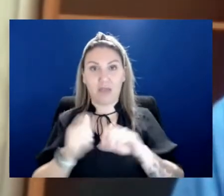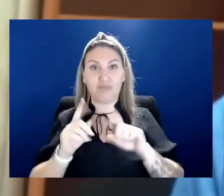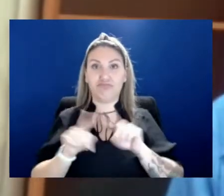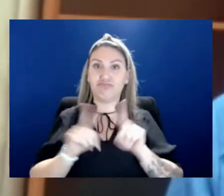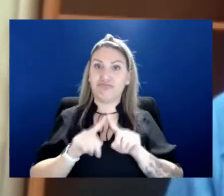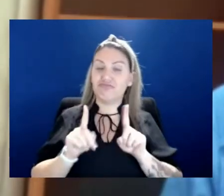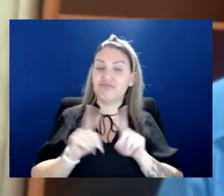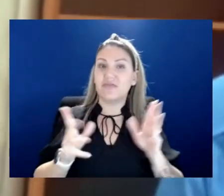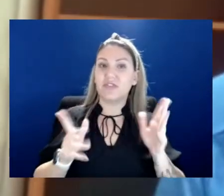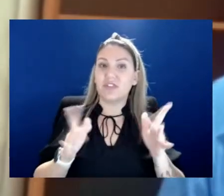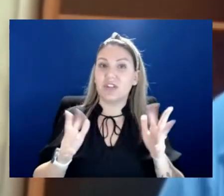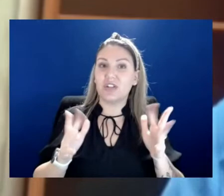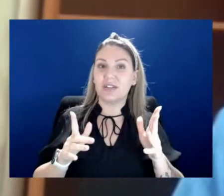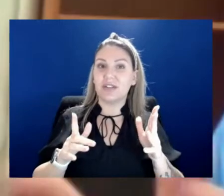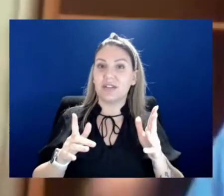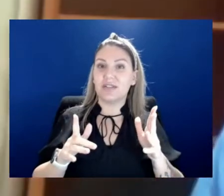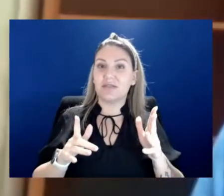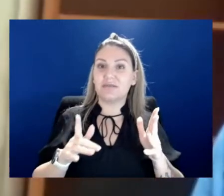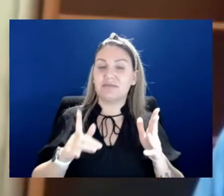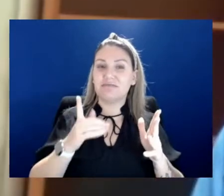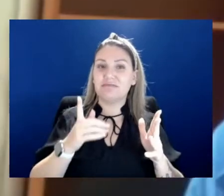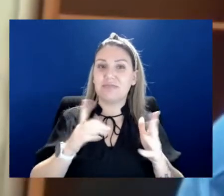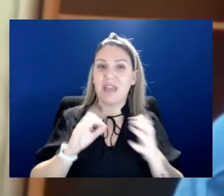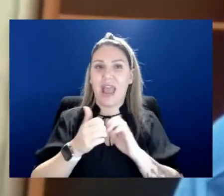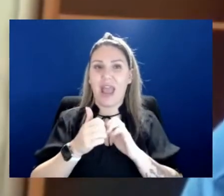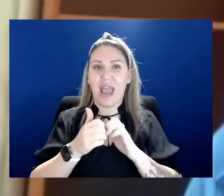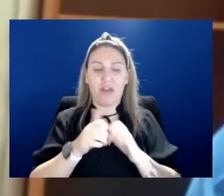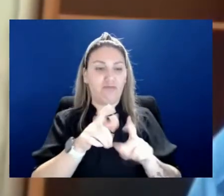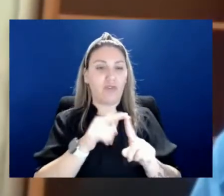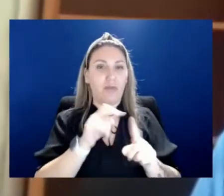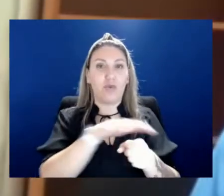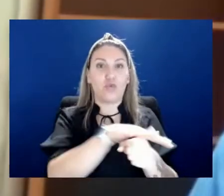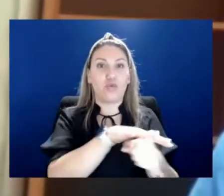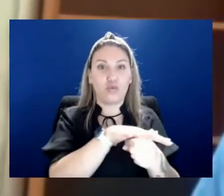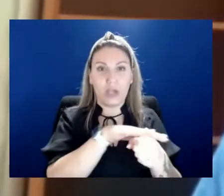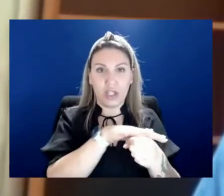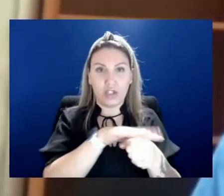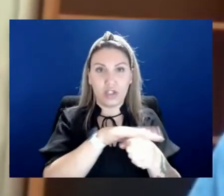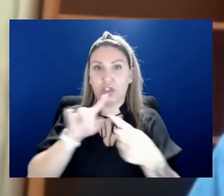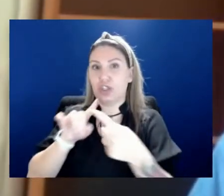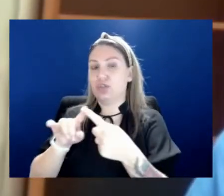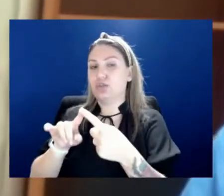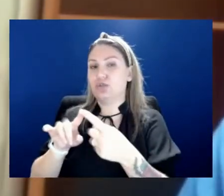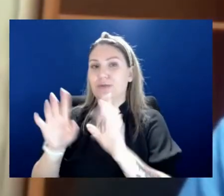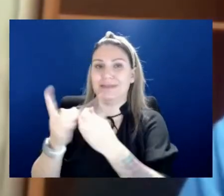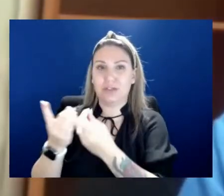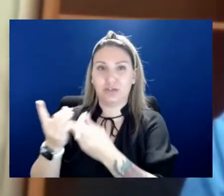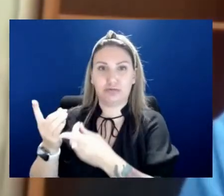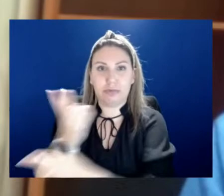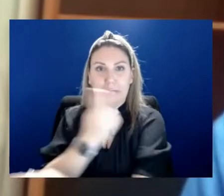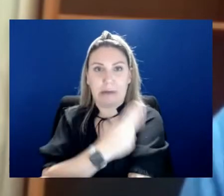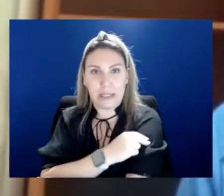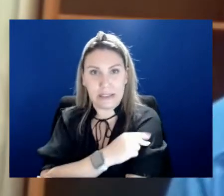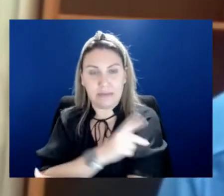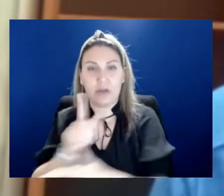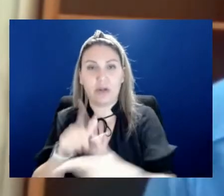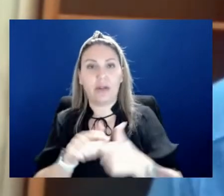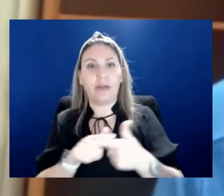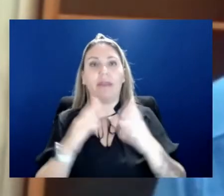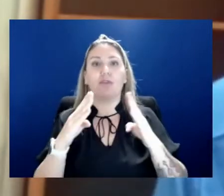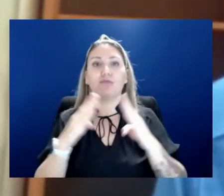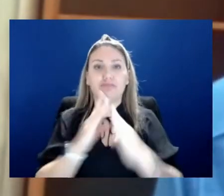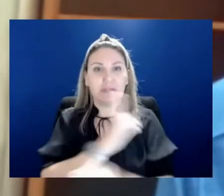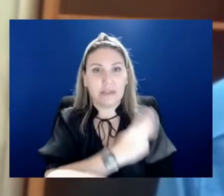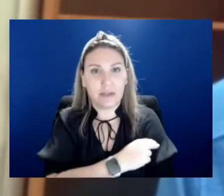the designation of these hospitals, from a regional hospital to a district hospital, then there's city hospitals. But